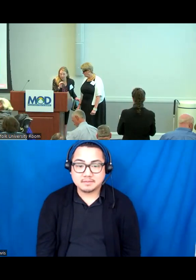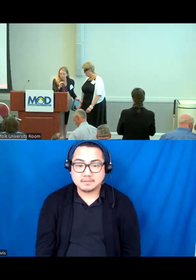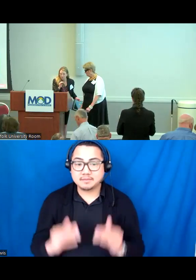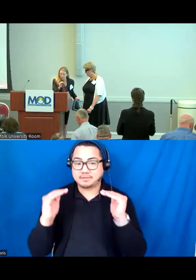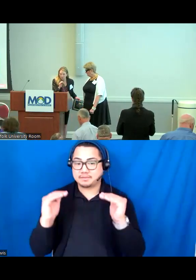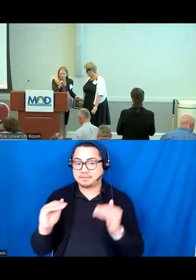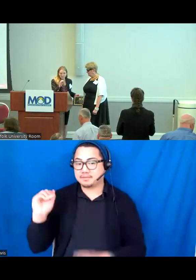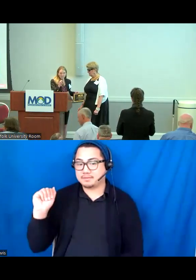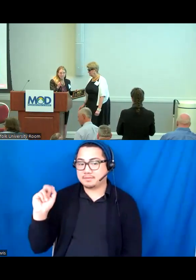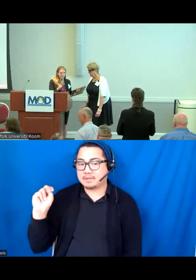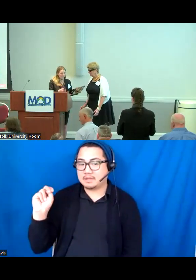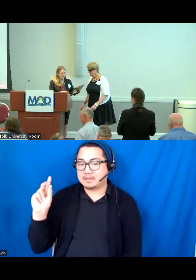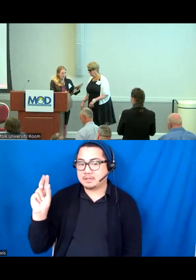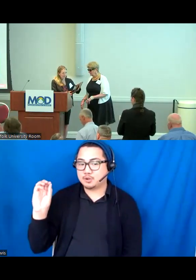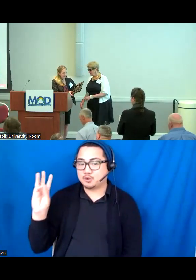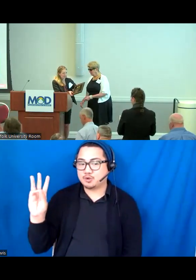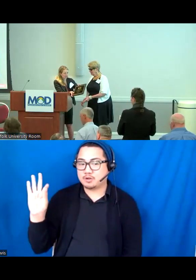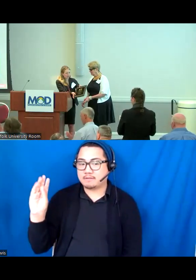Andrew Foreman.